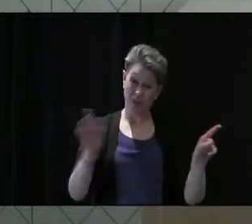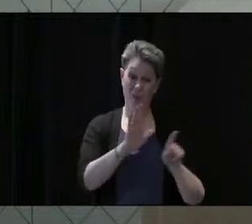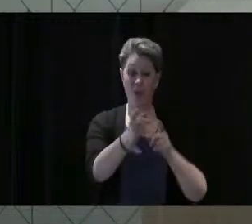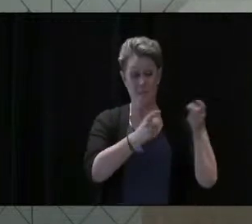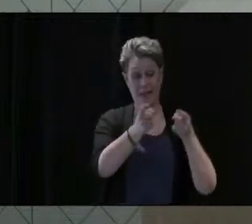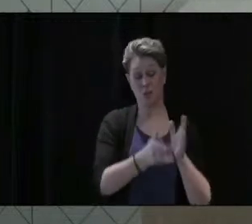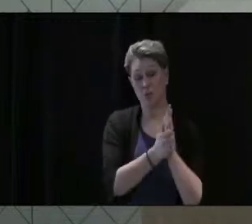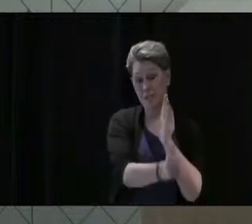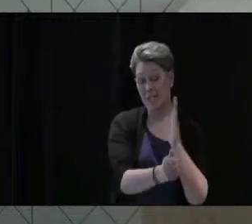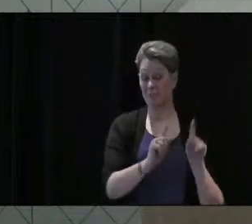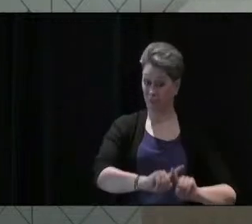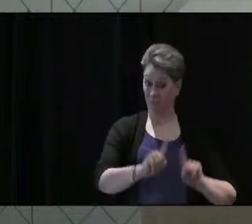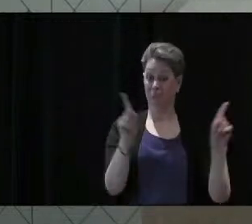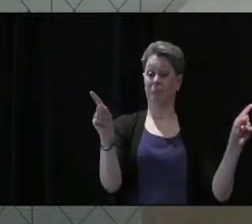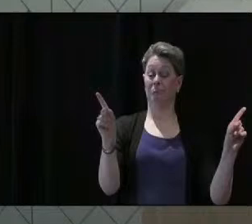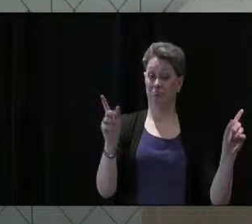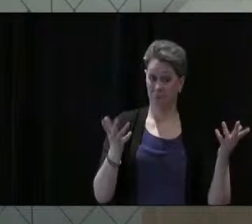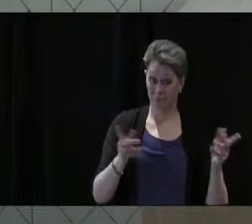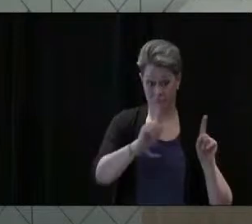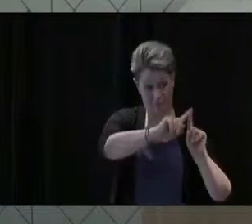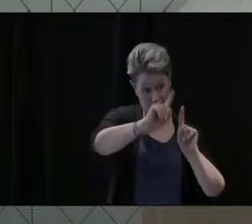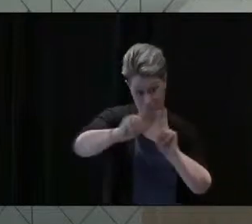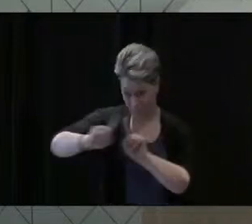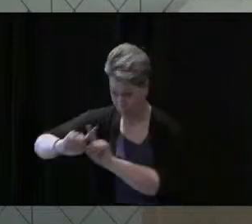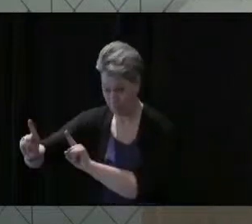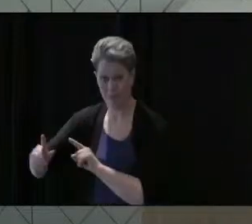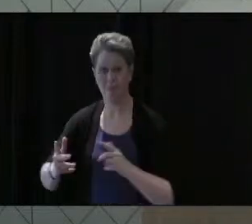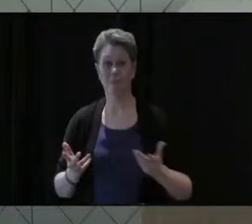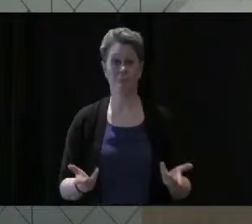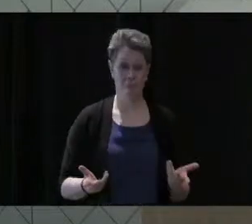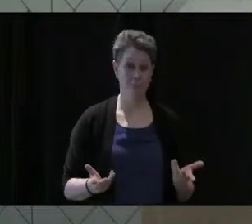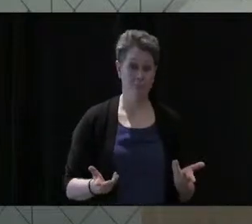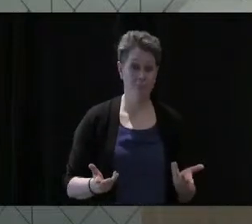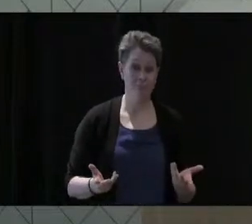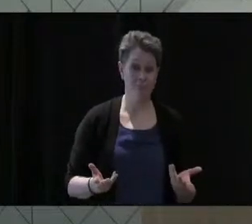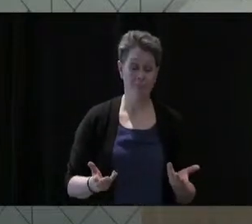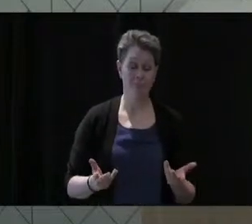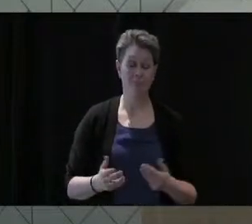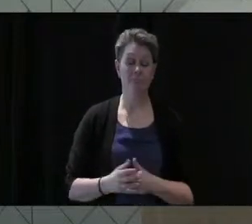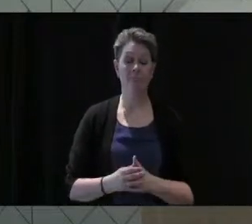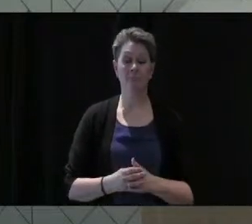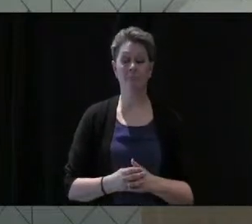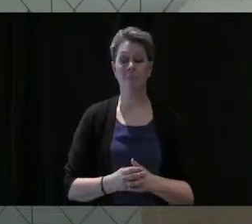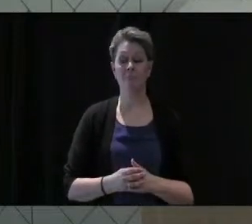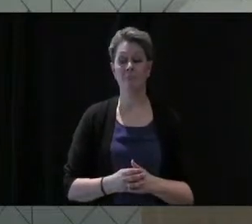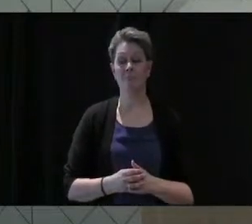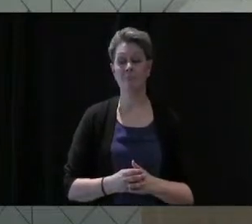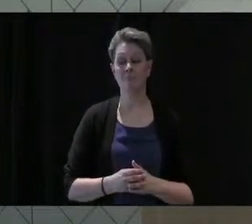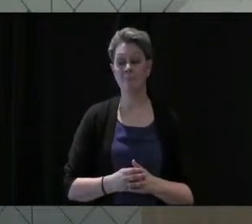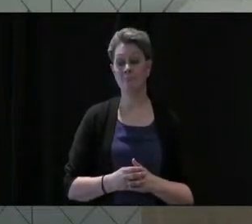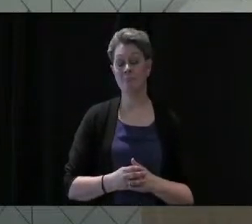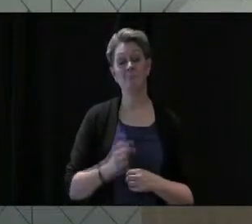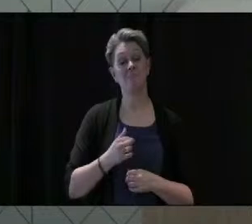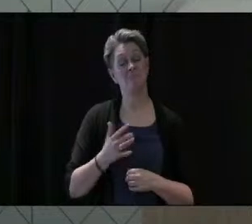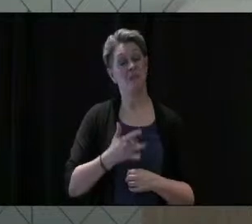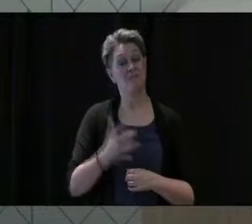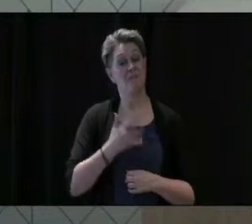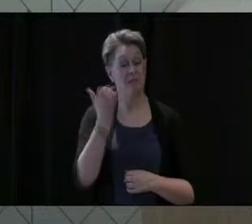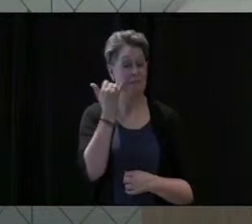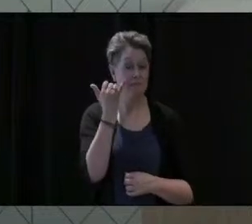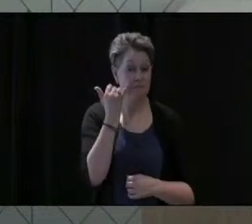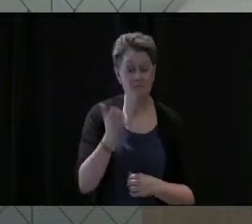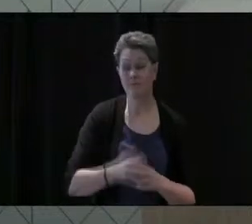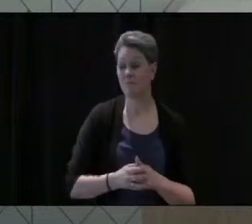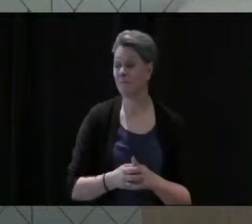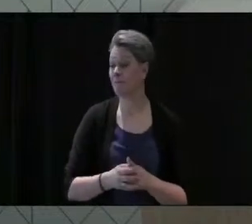practices. And, you know, I think given time and turning their attention to